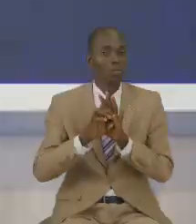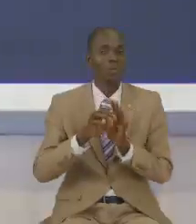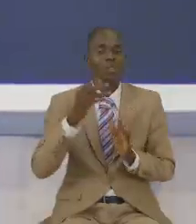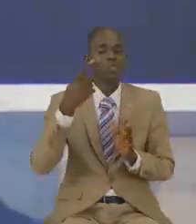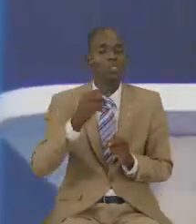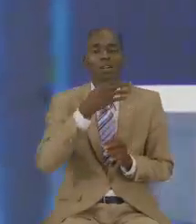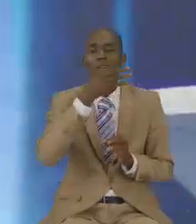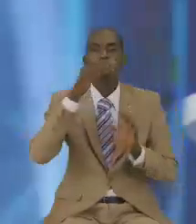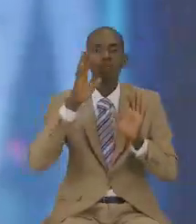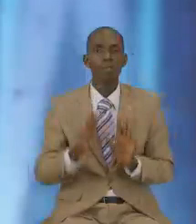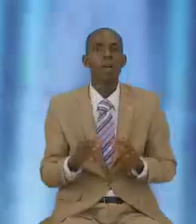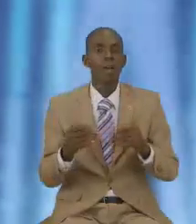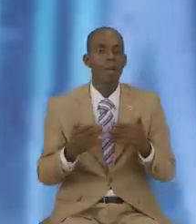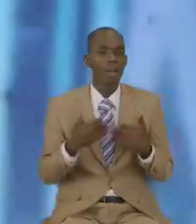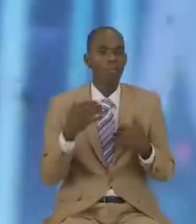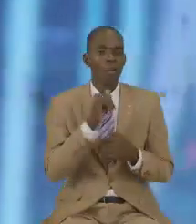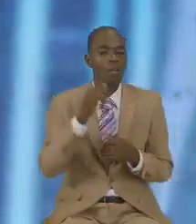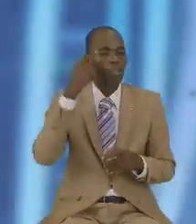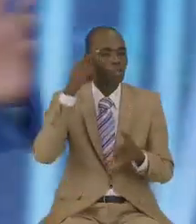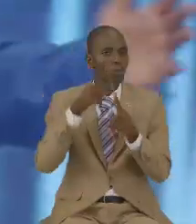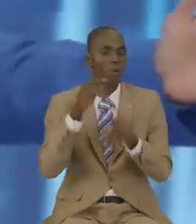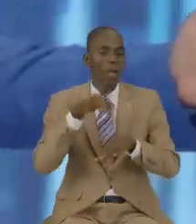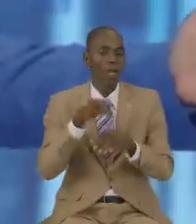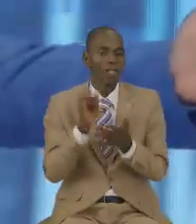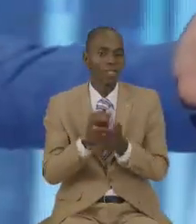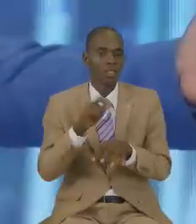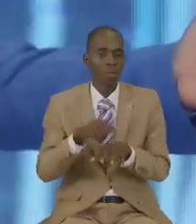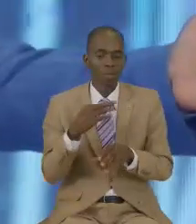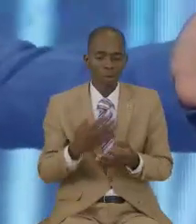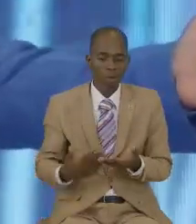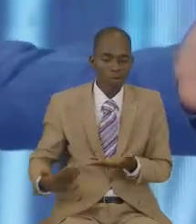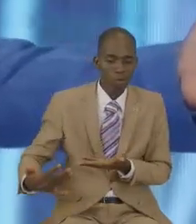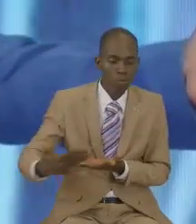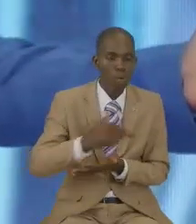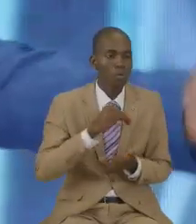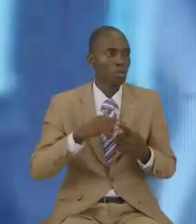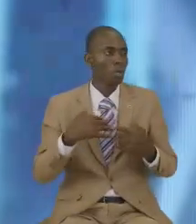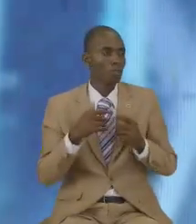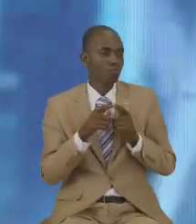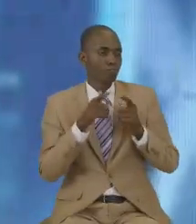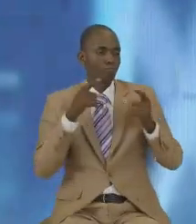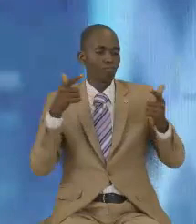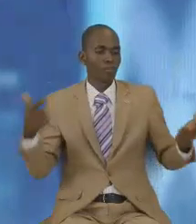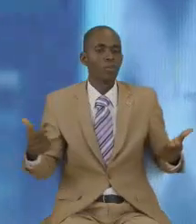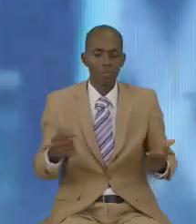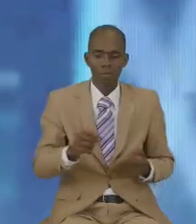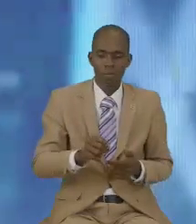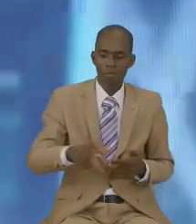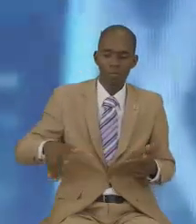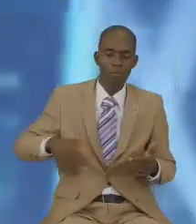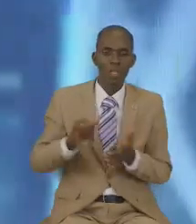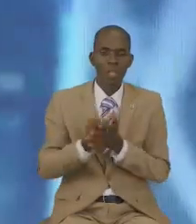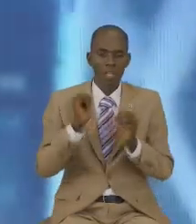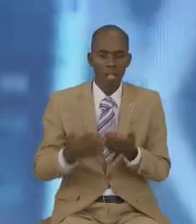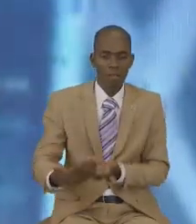time of reaping, I want to have this kind of crop, so that I can take that to the market